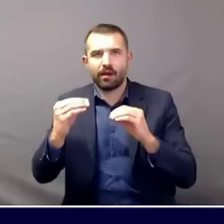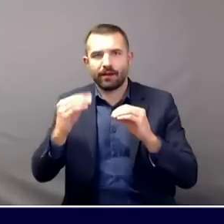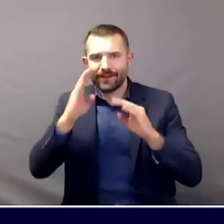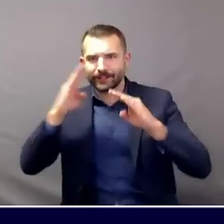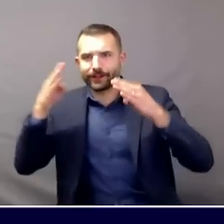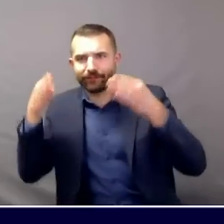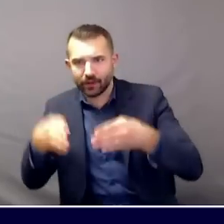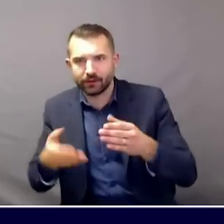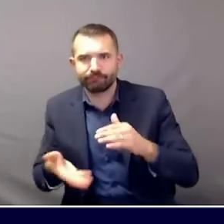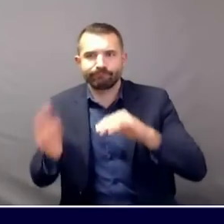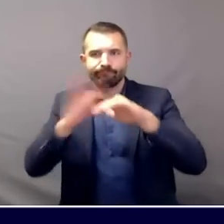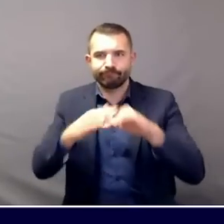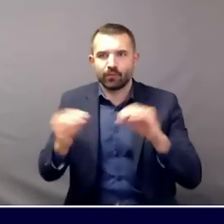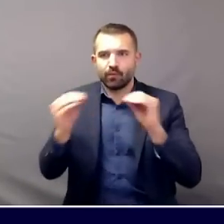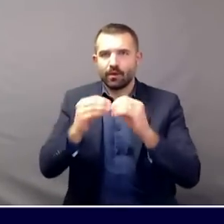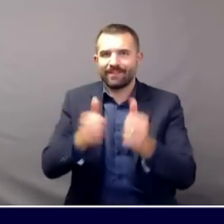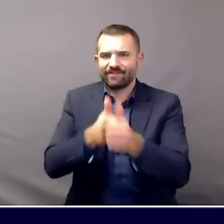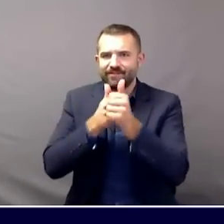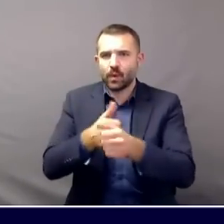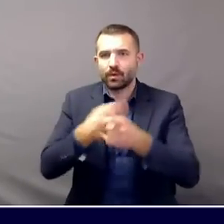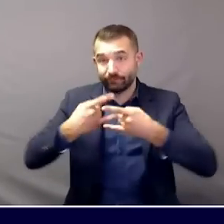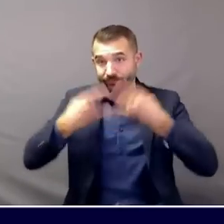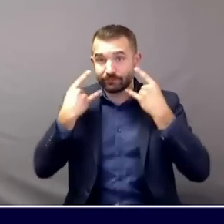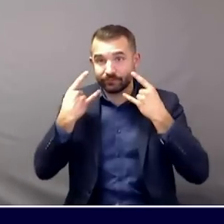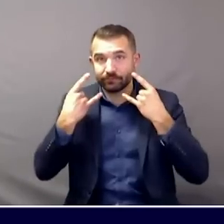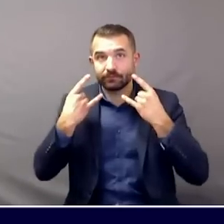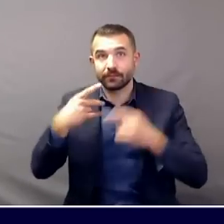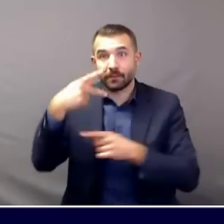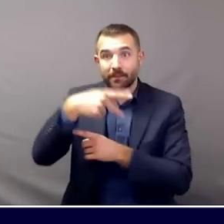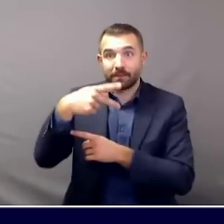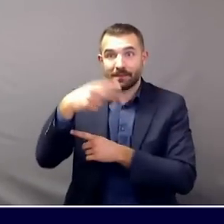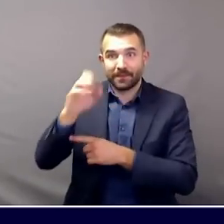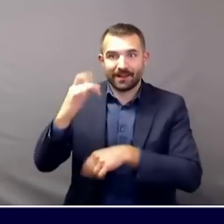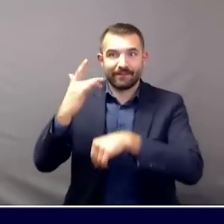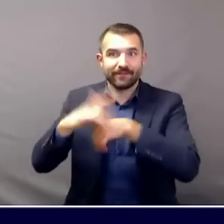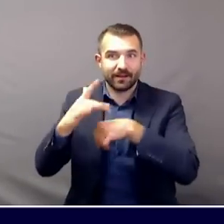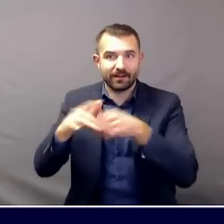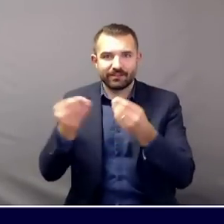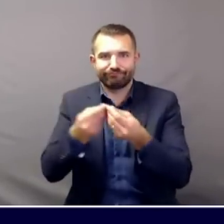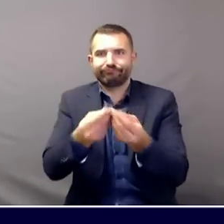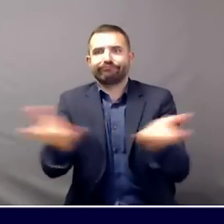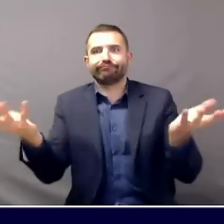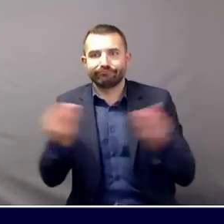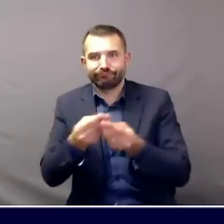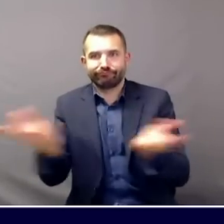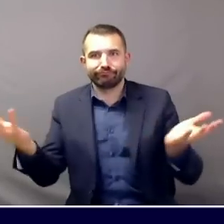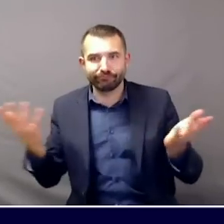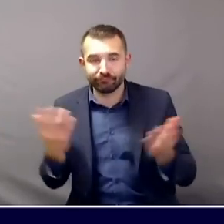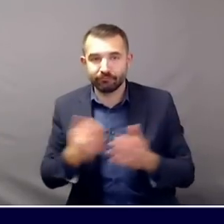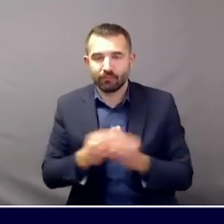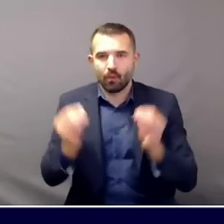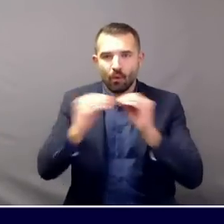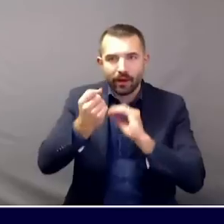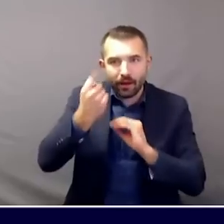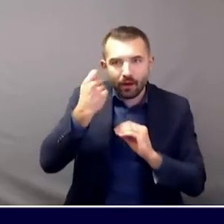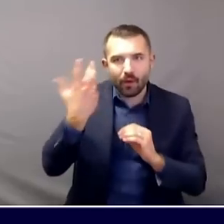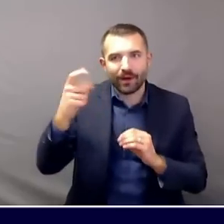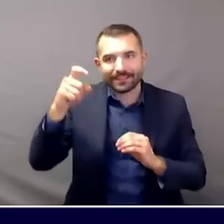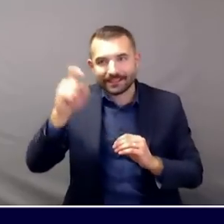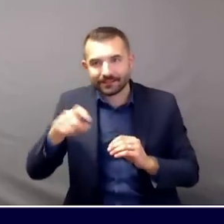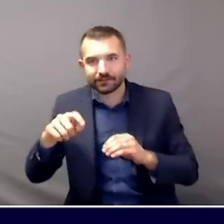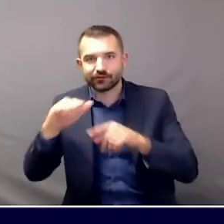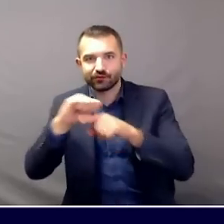Compliance and face coverings and the availability of PPE and the understanding of infection control practices are